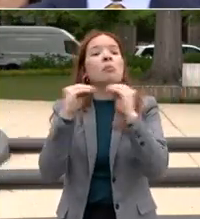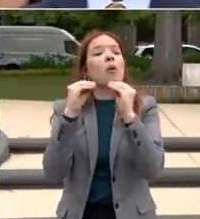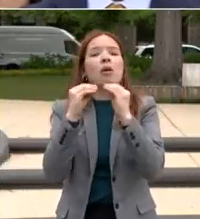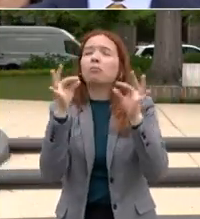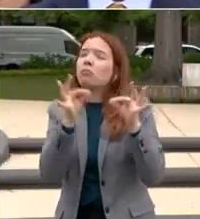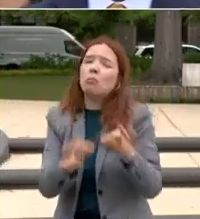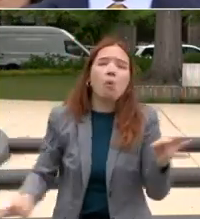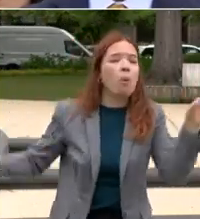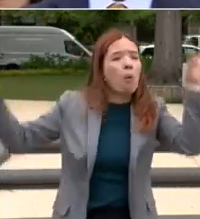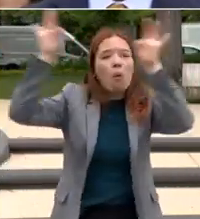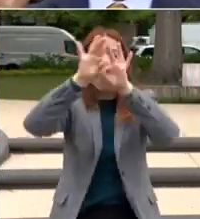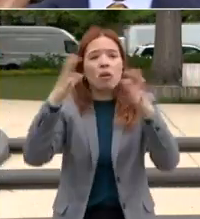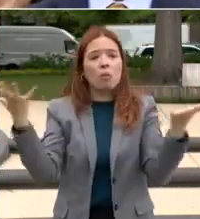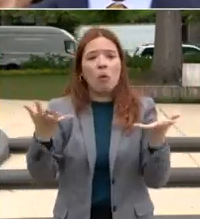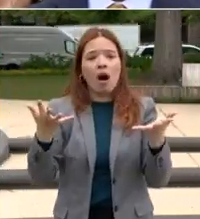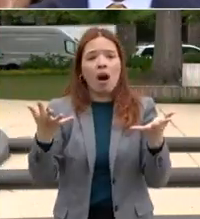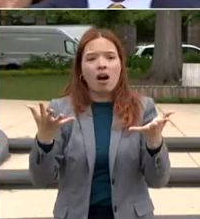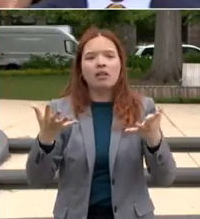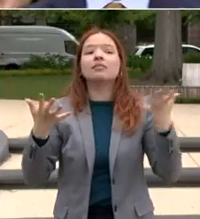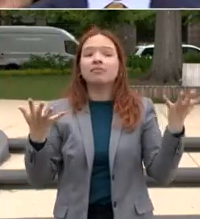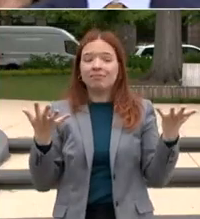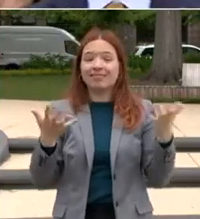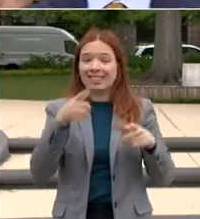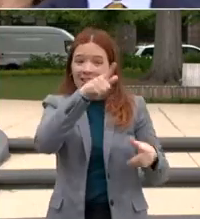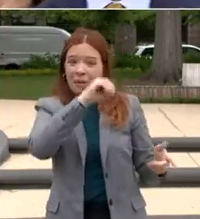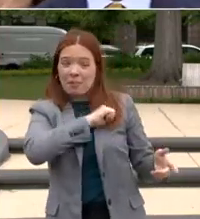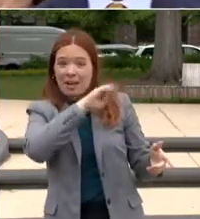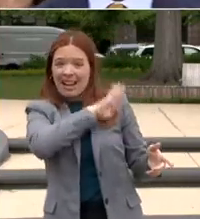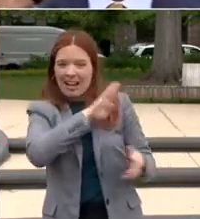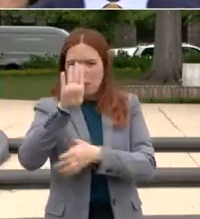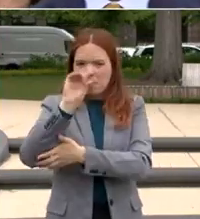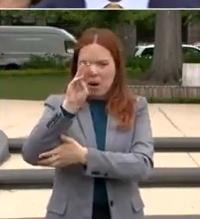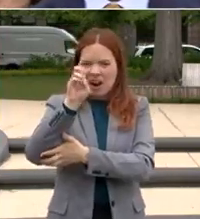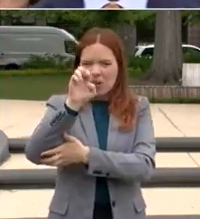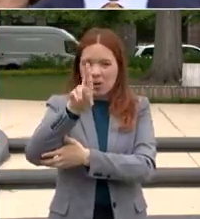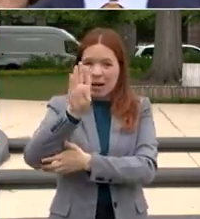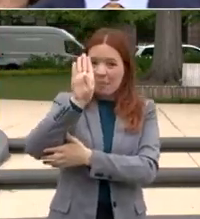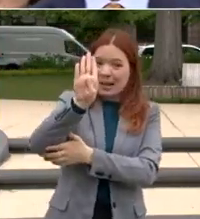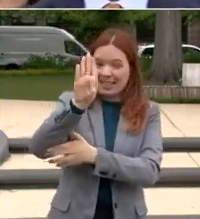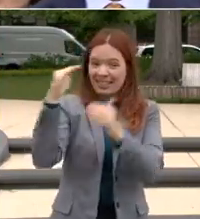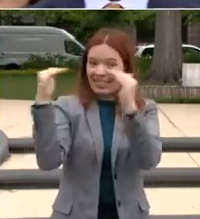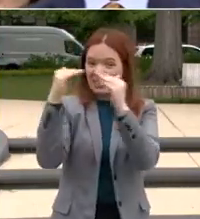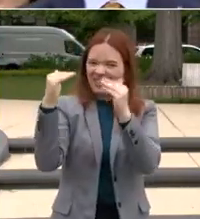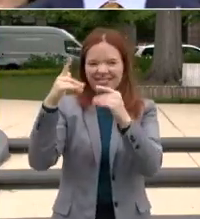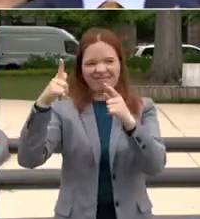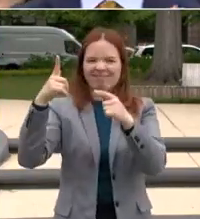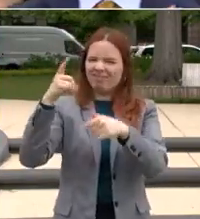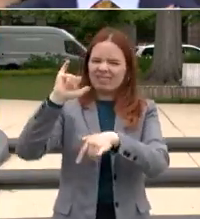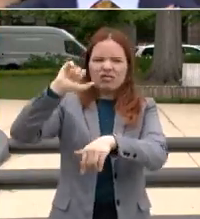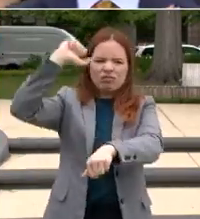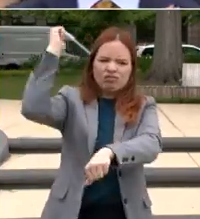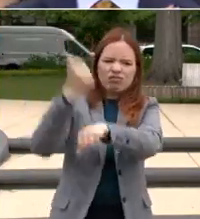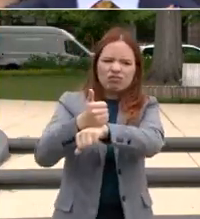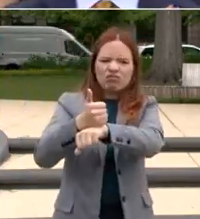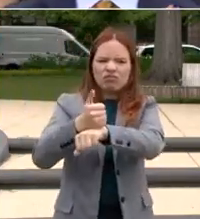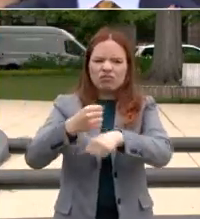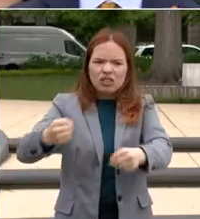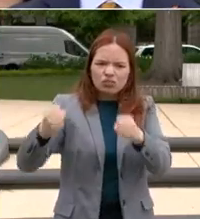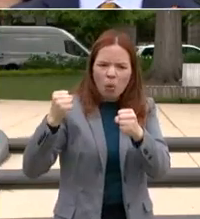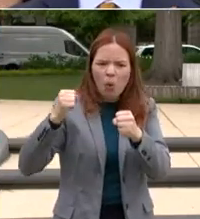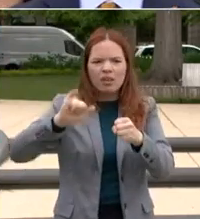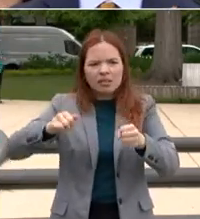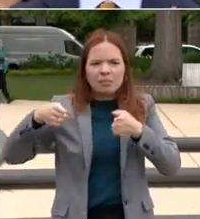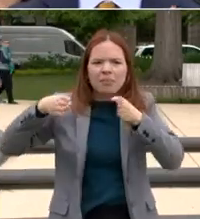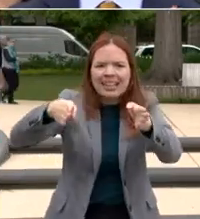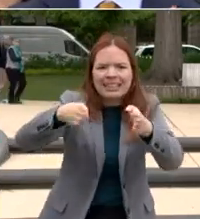for Bowser. She put her mark on the ground to proclaim DC as the people's city. To some, it